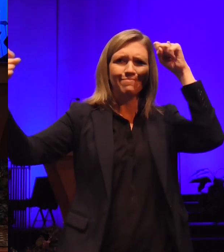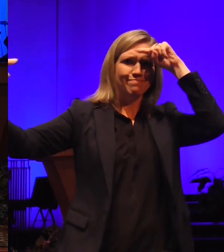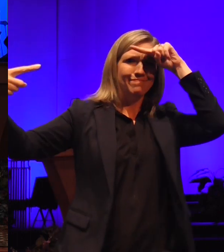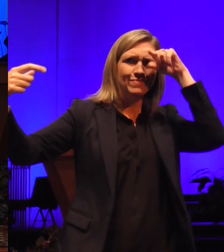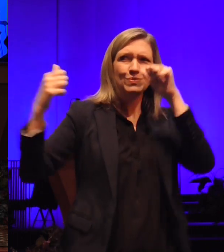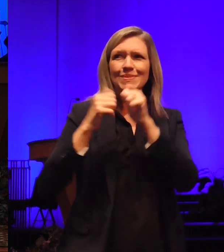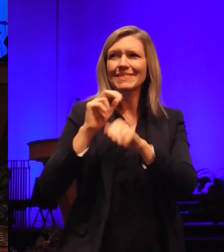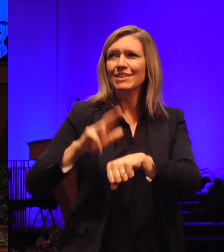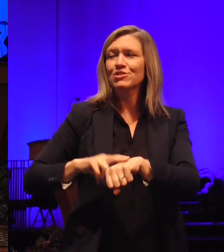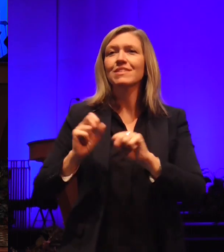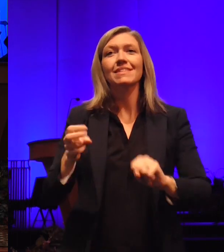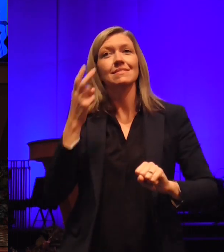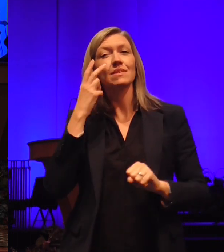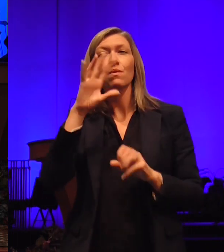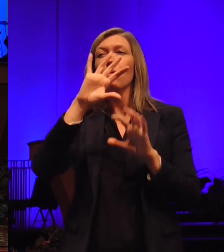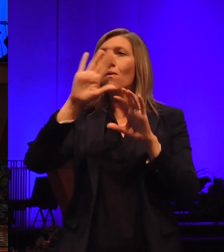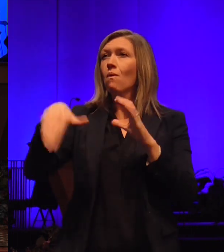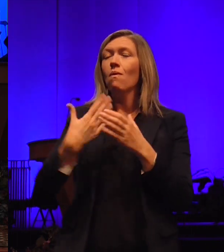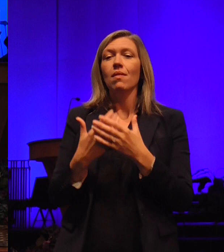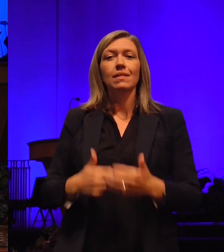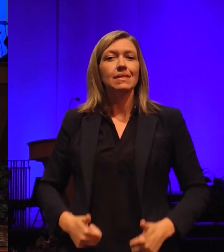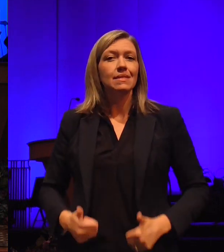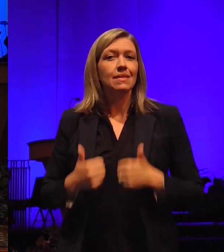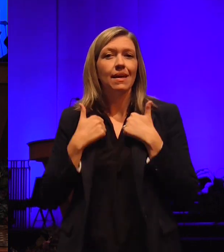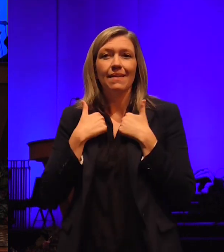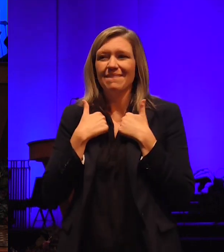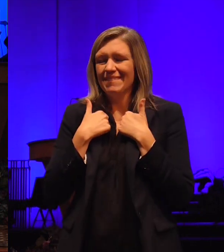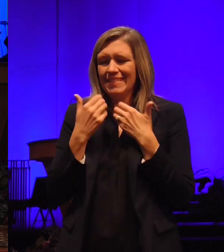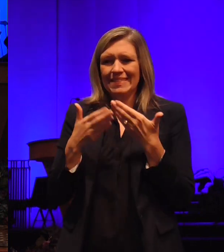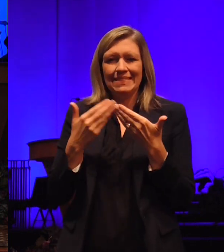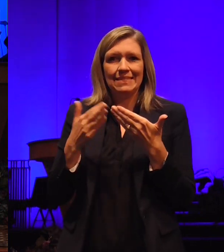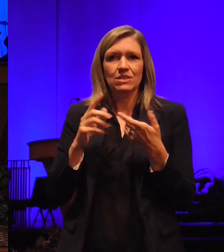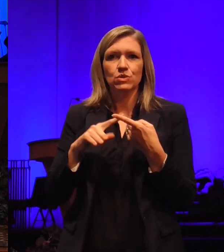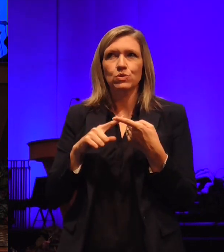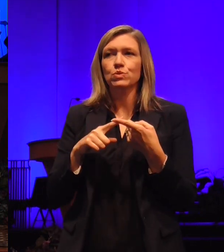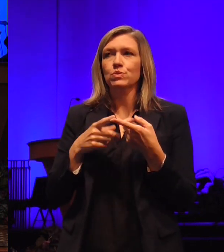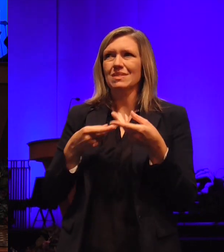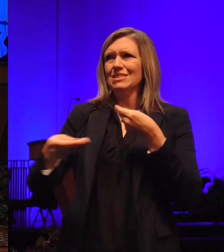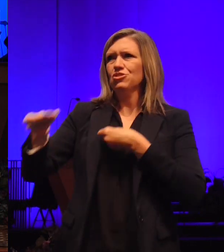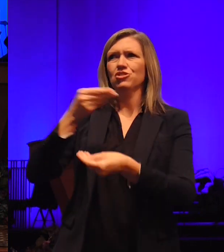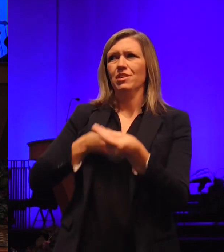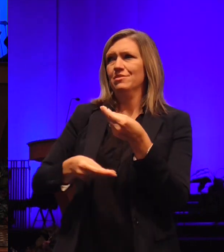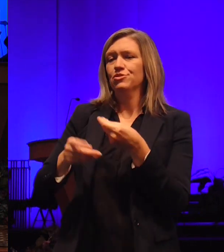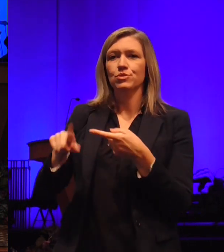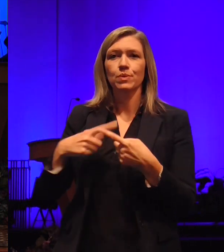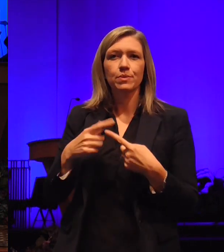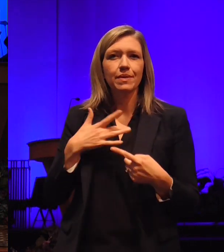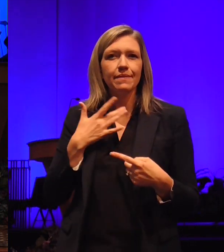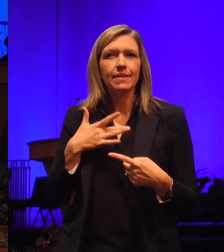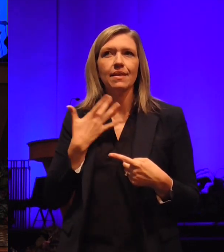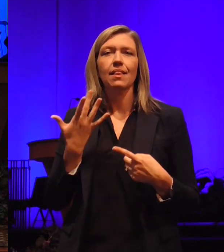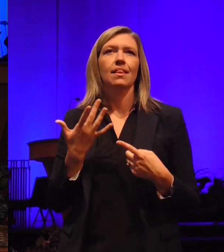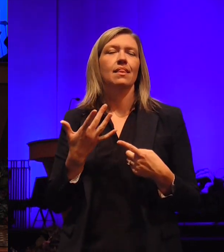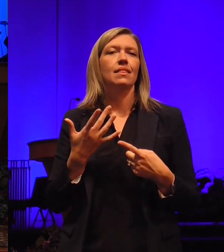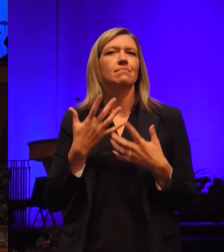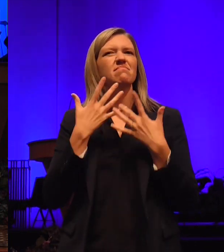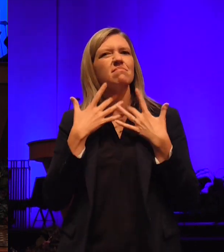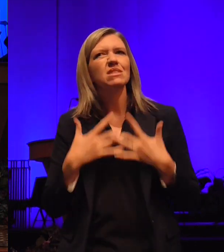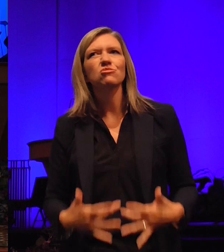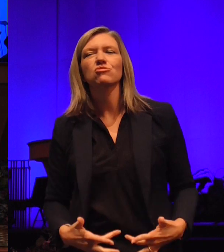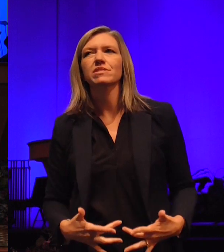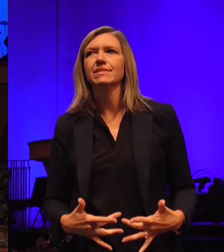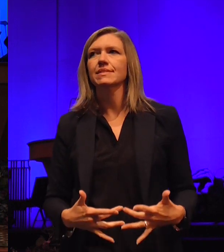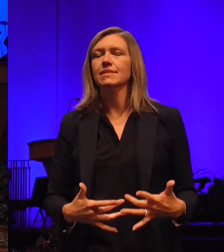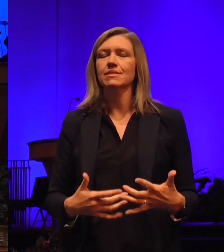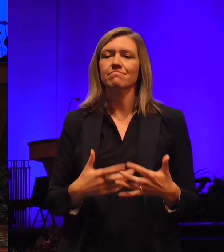whole grand life that is easily exchangeable when we're living in a place of misery